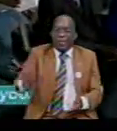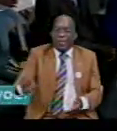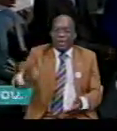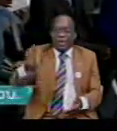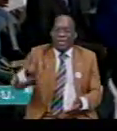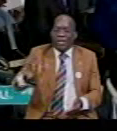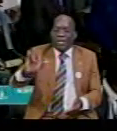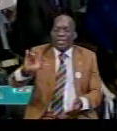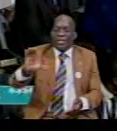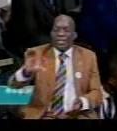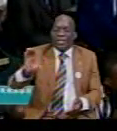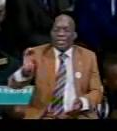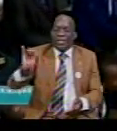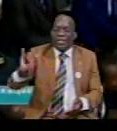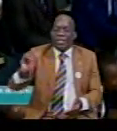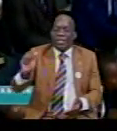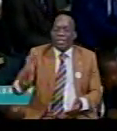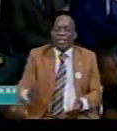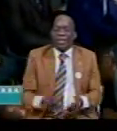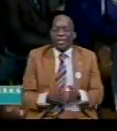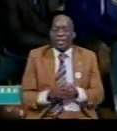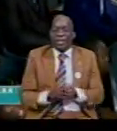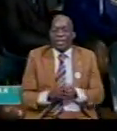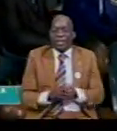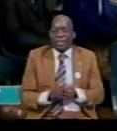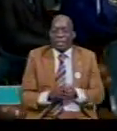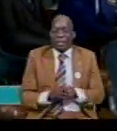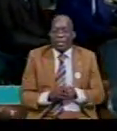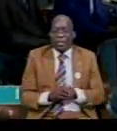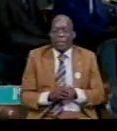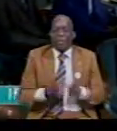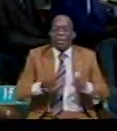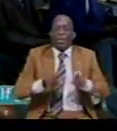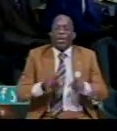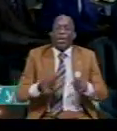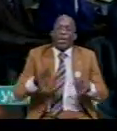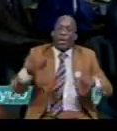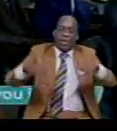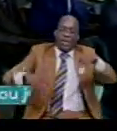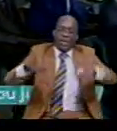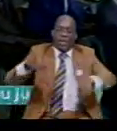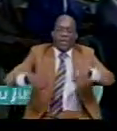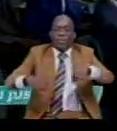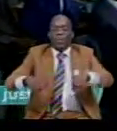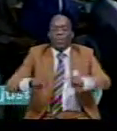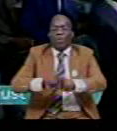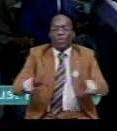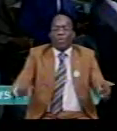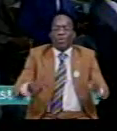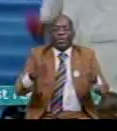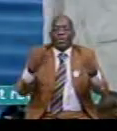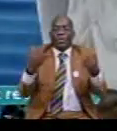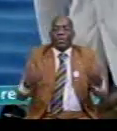Ogundapo. Limb and but tonight, see, she's walking.